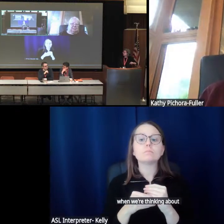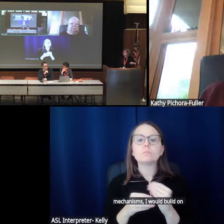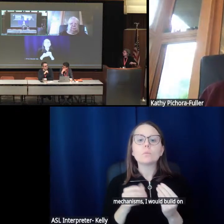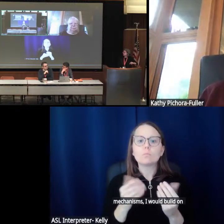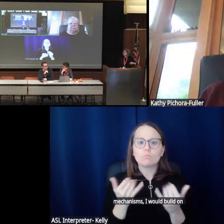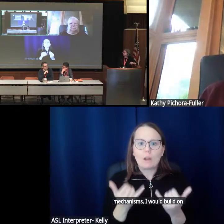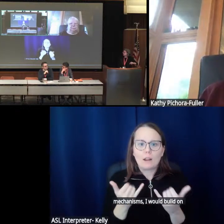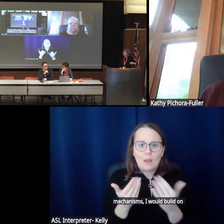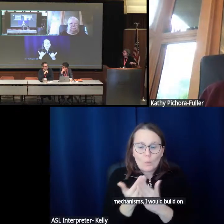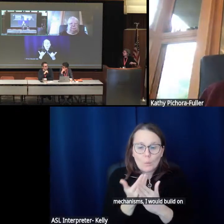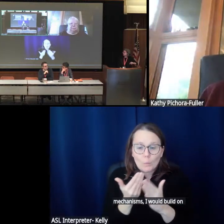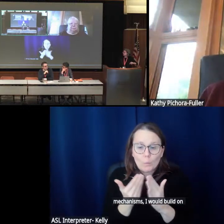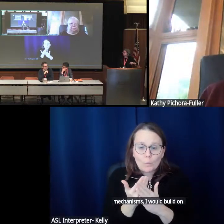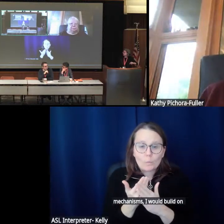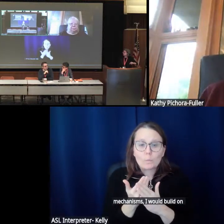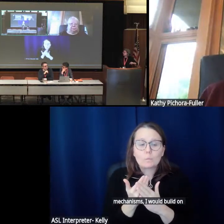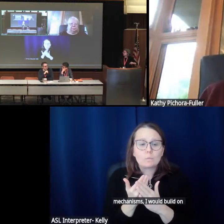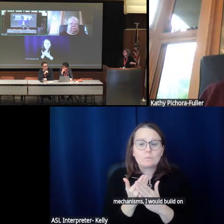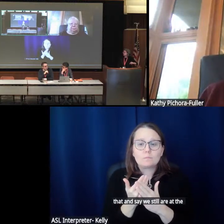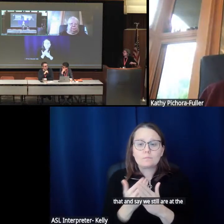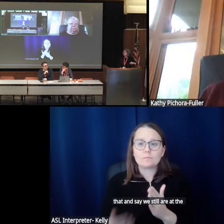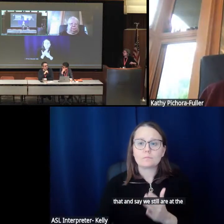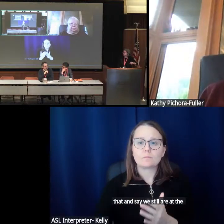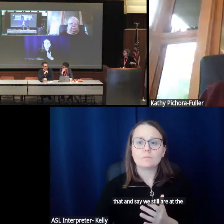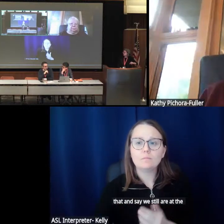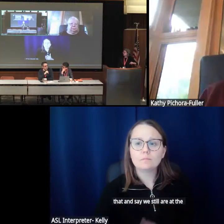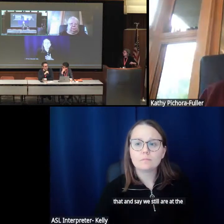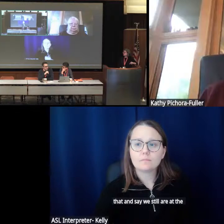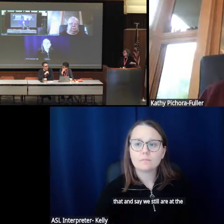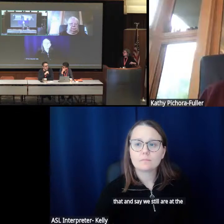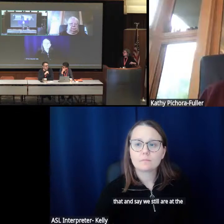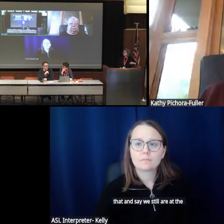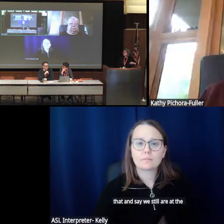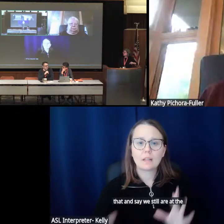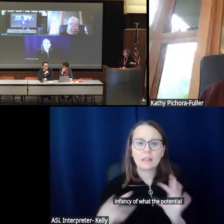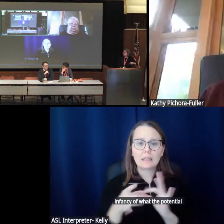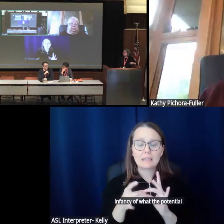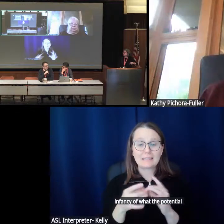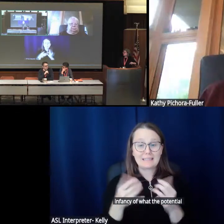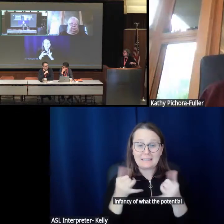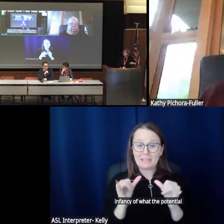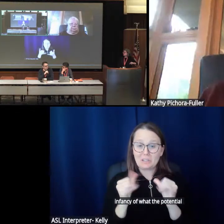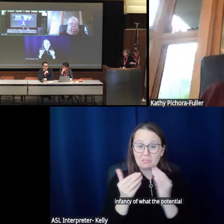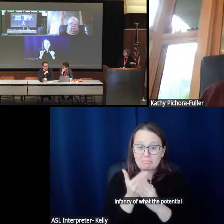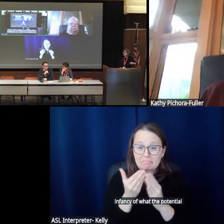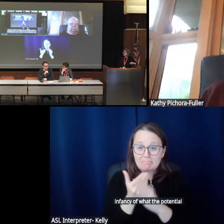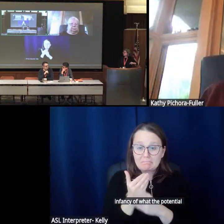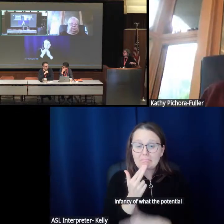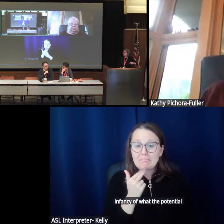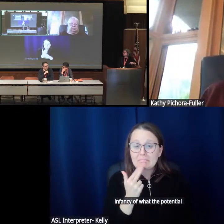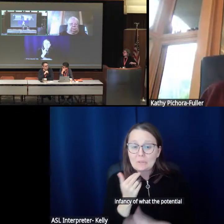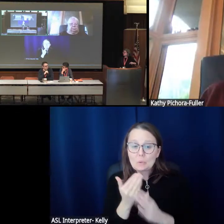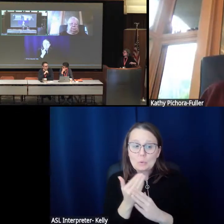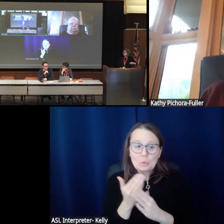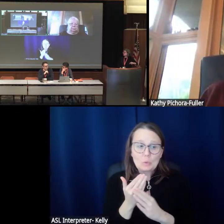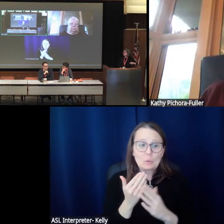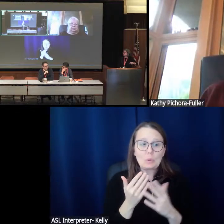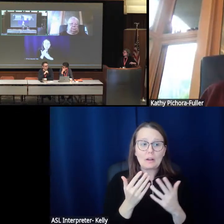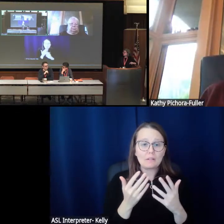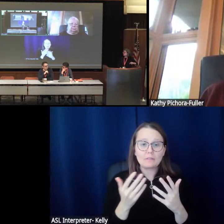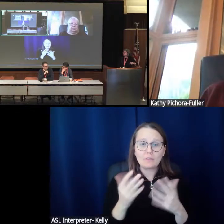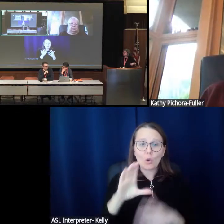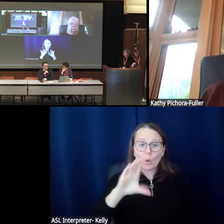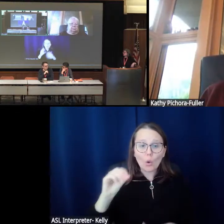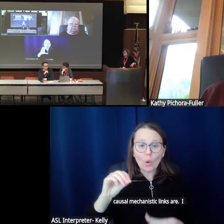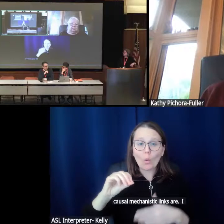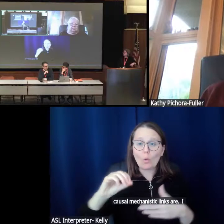what the potential causal mechanistic links are. I think we're also still at the infancy of, potential confounders in this that we haven't thought